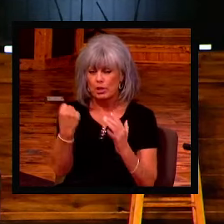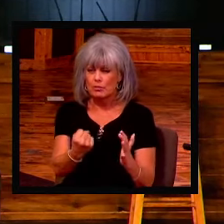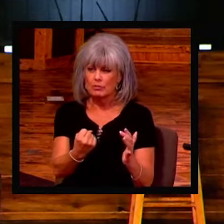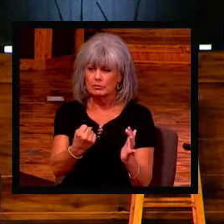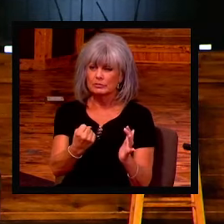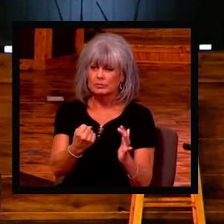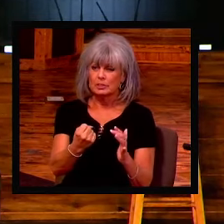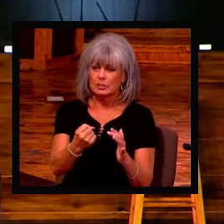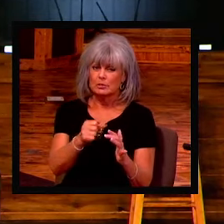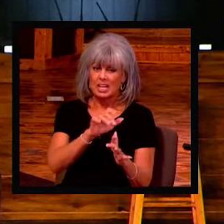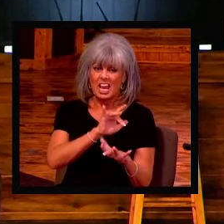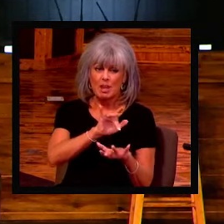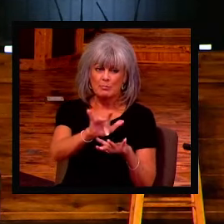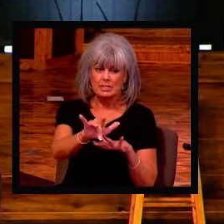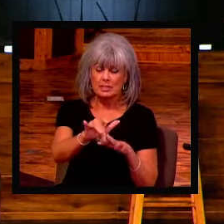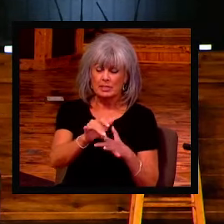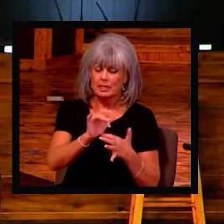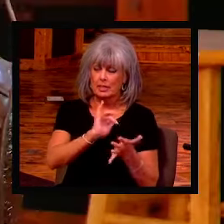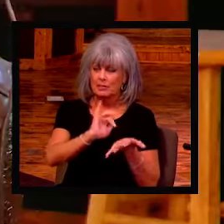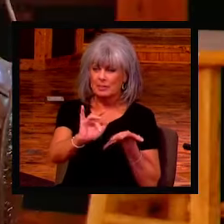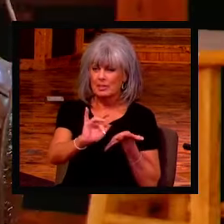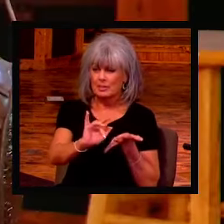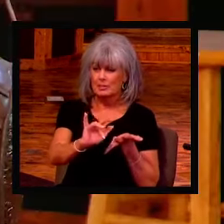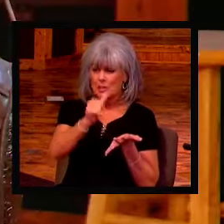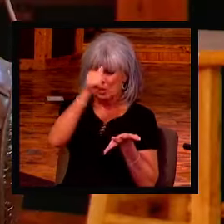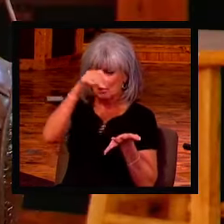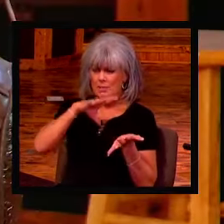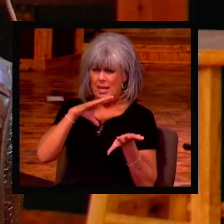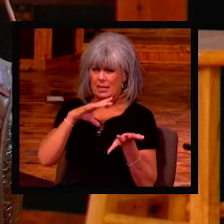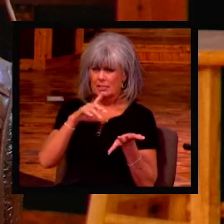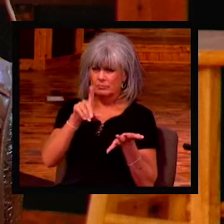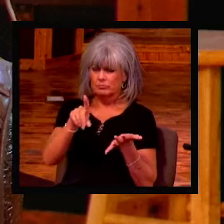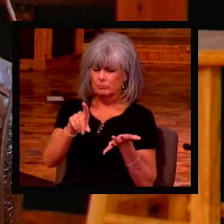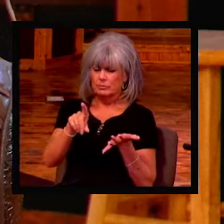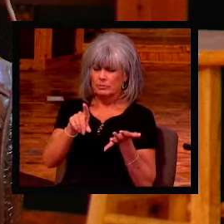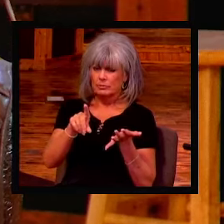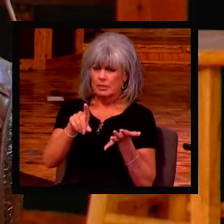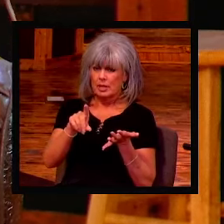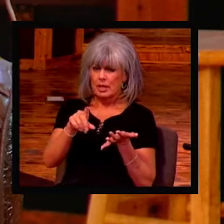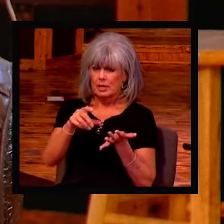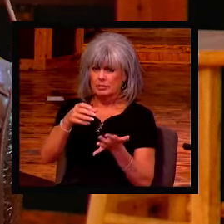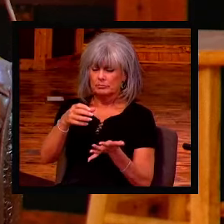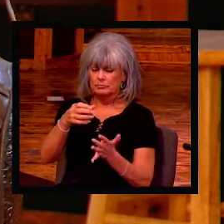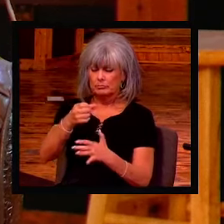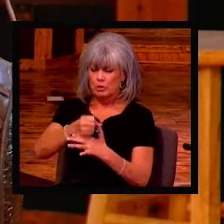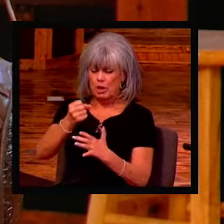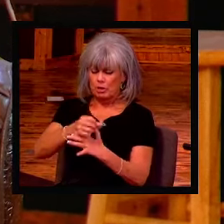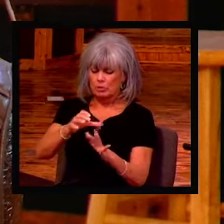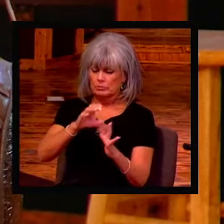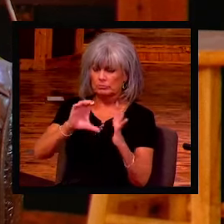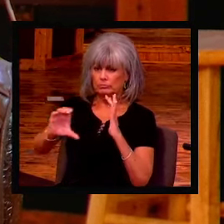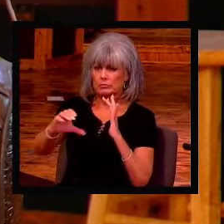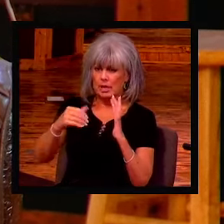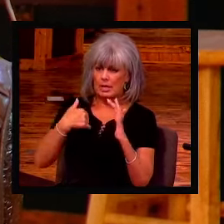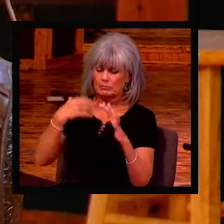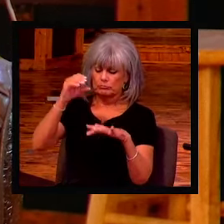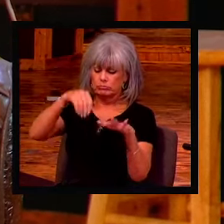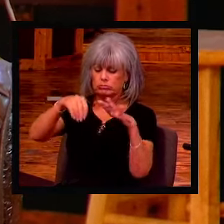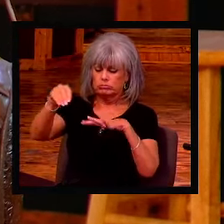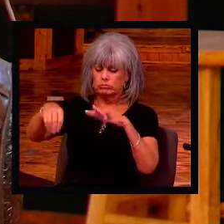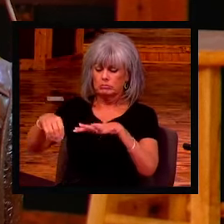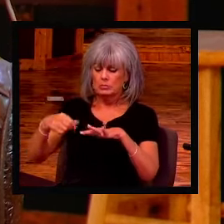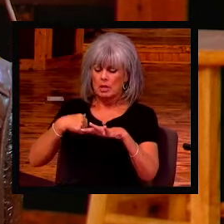it was completely empty. And there was a man that had a trailer, and he had some stuff on it. And